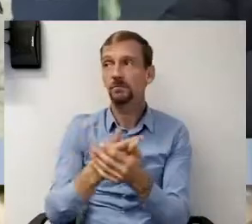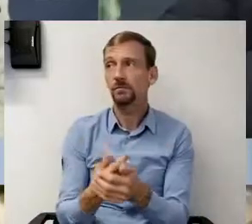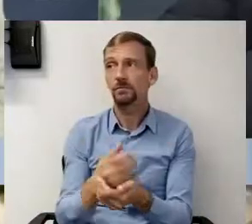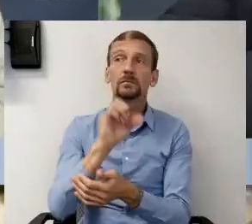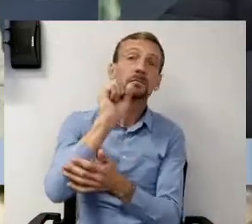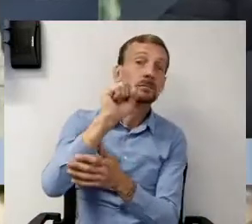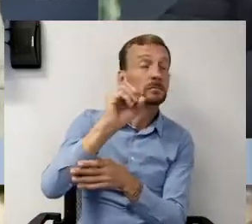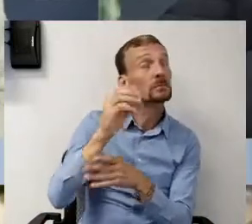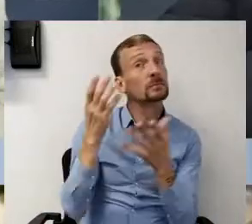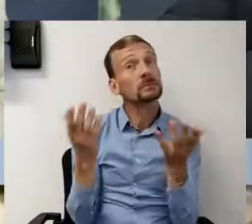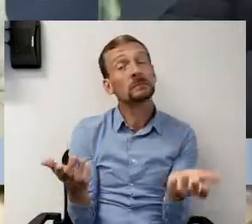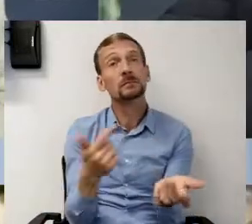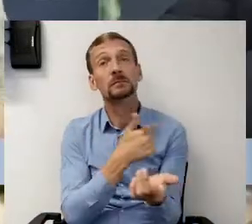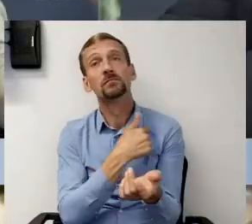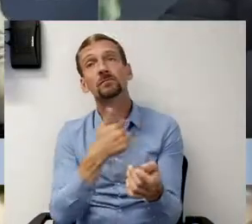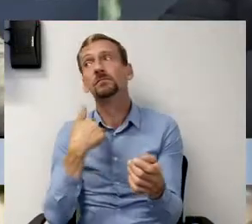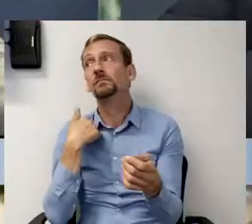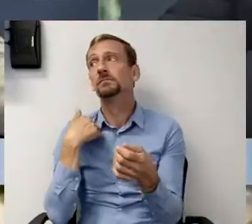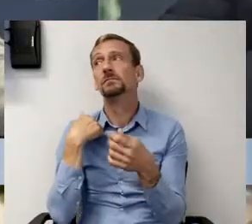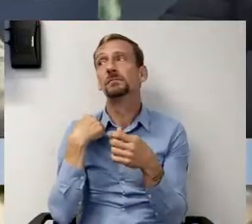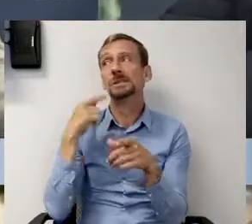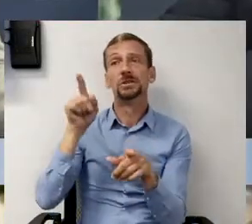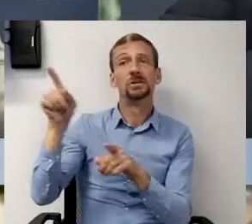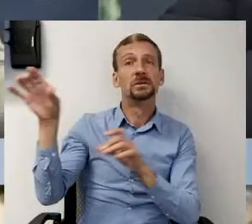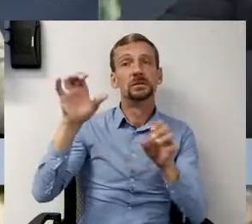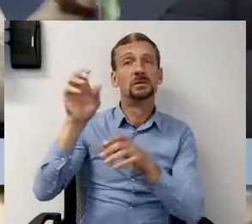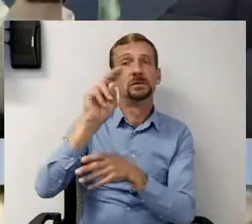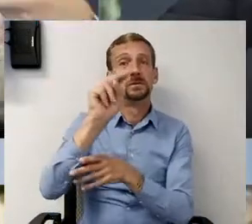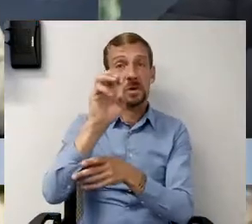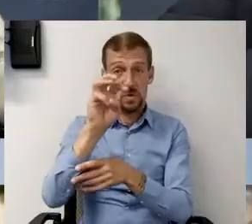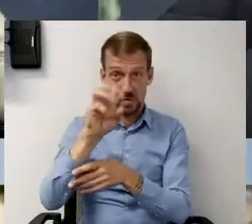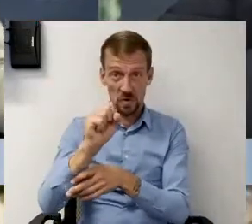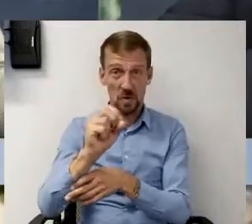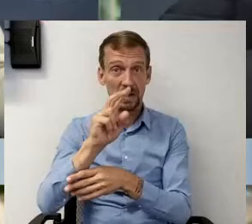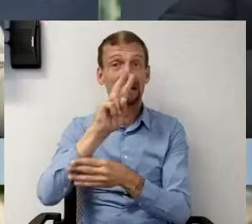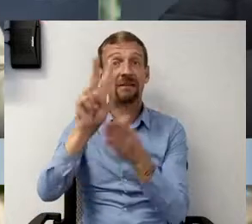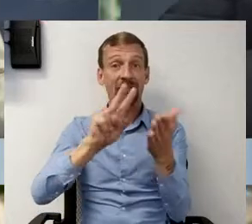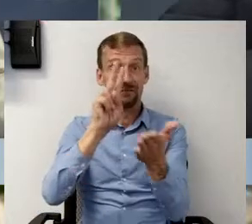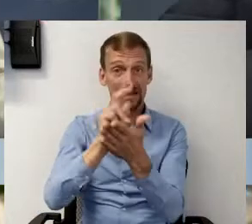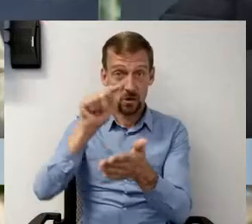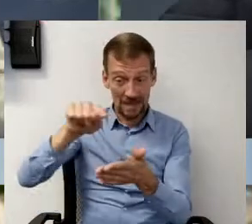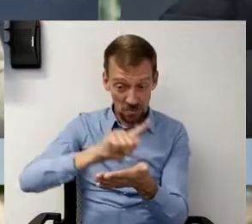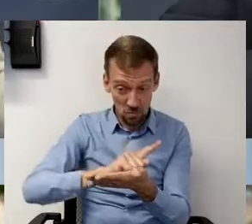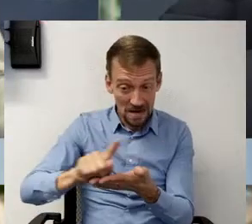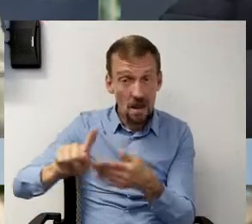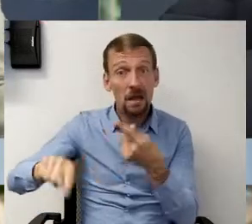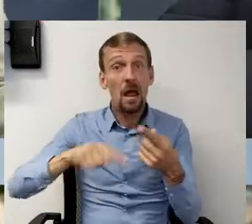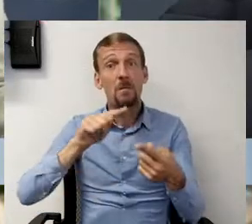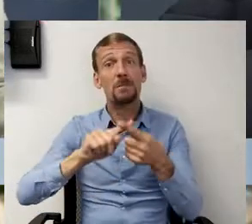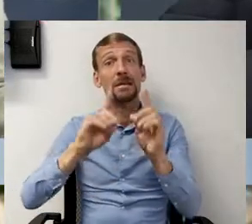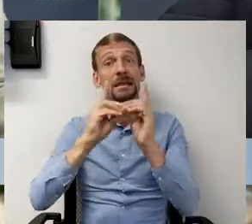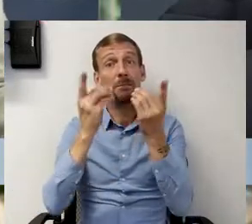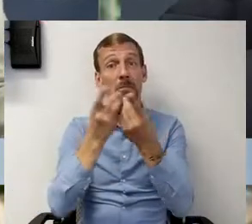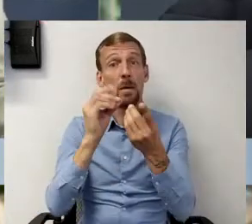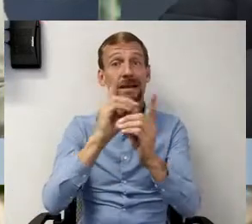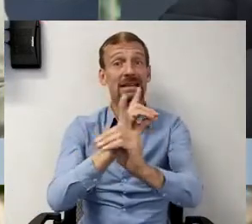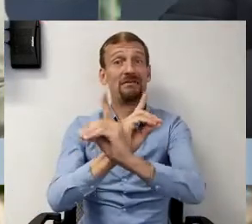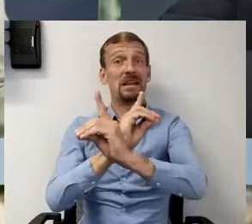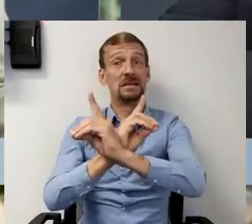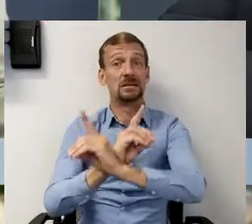So we put out, and you did a News You Can Use. You did a video this week about the Department of